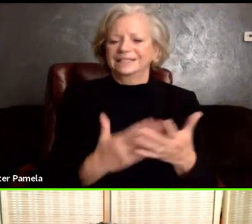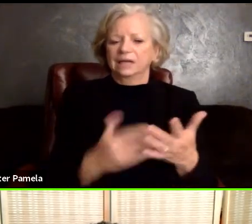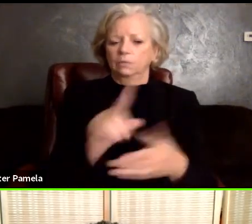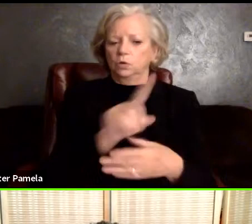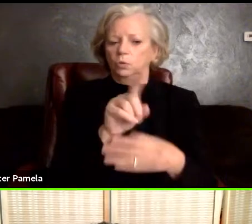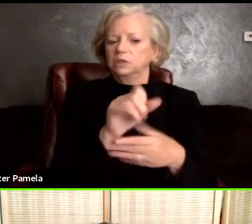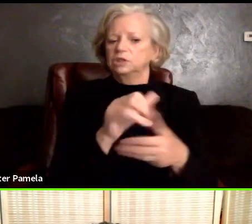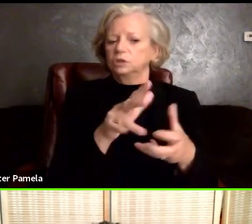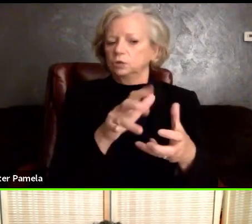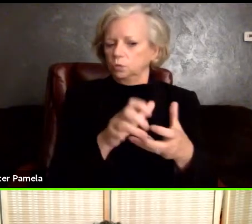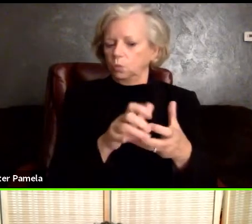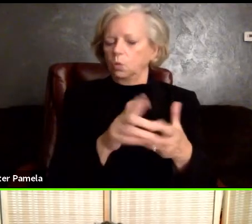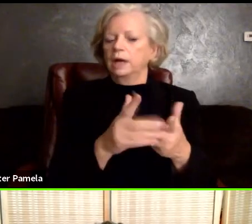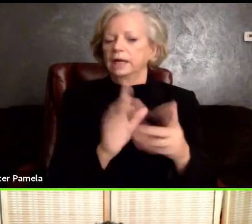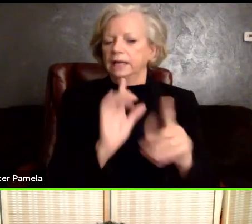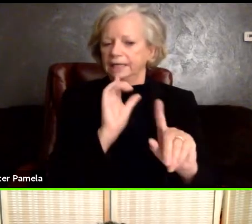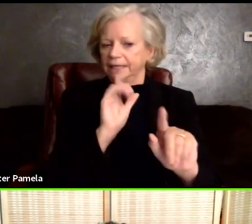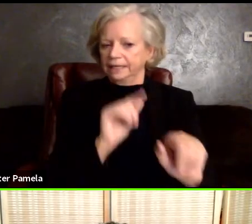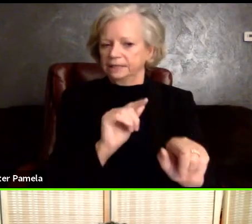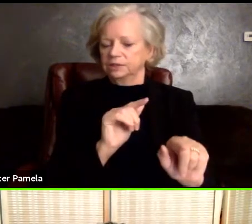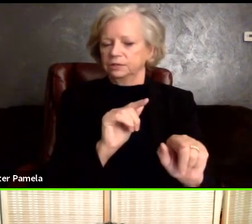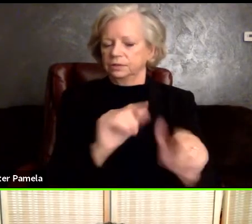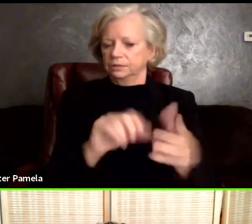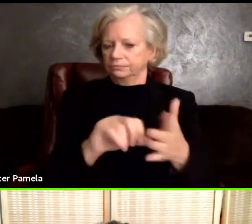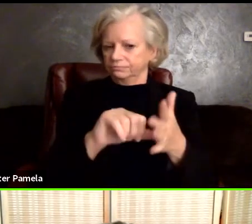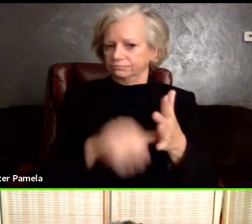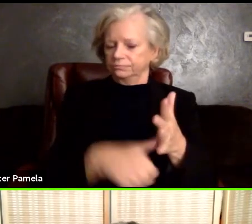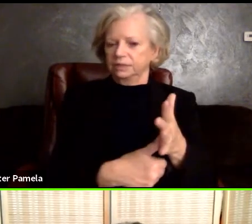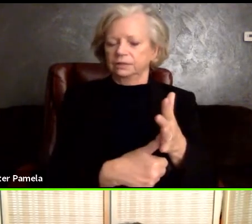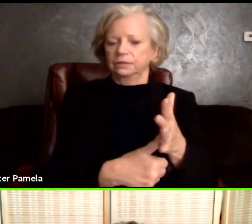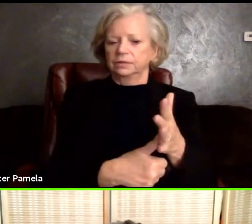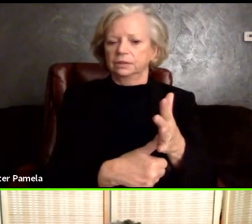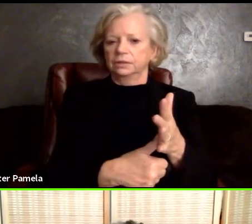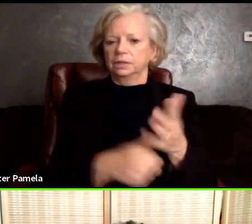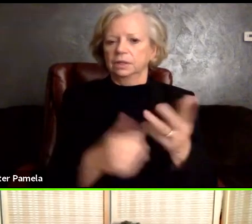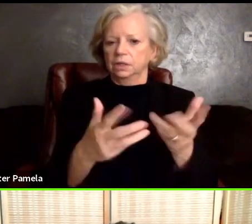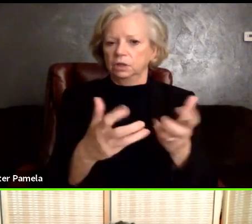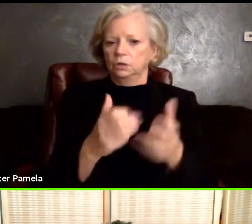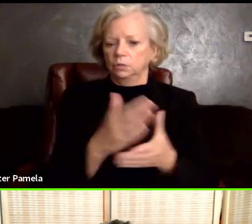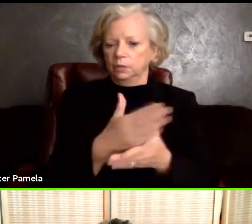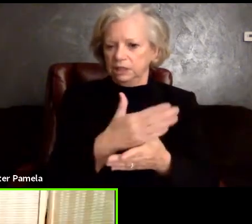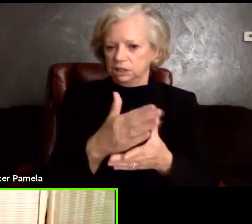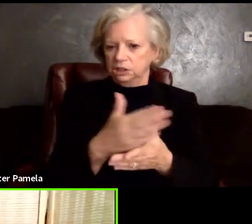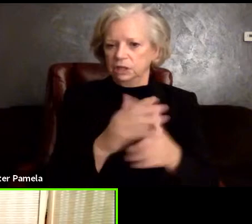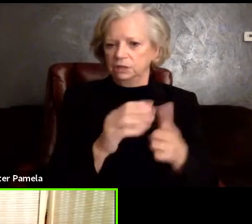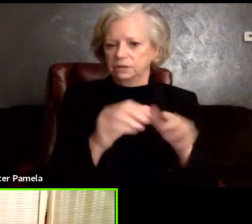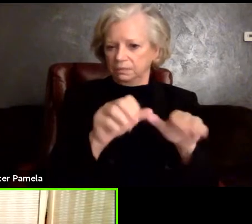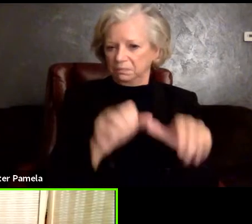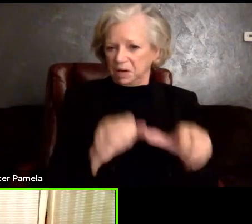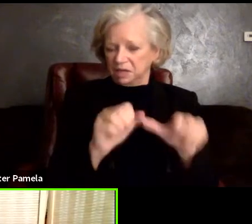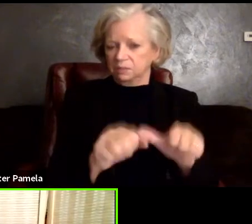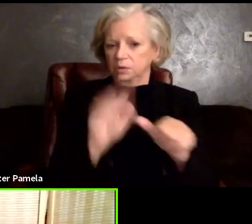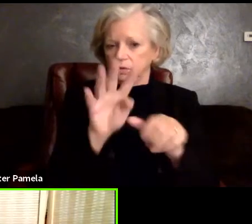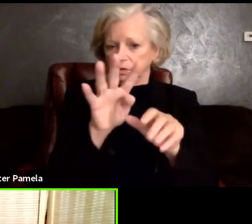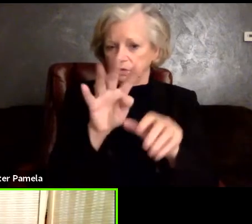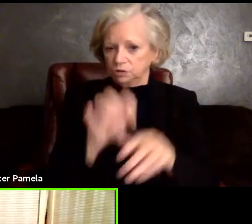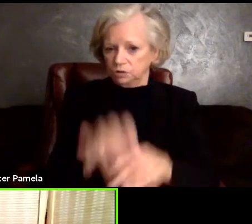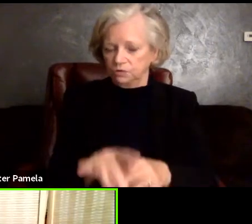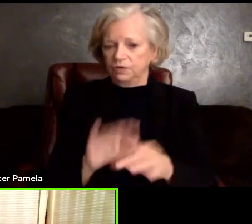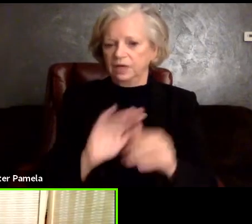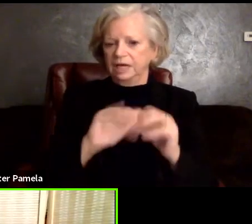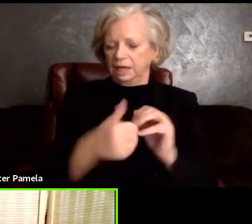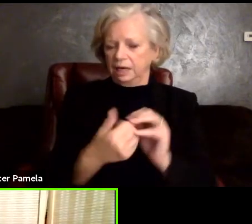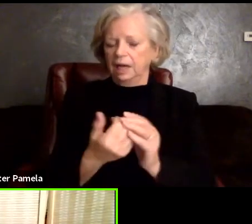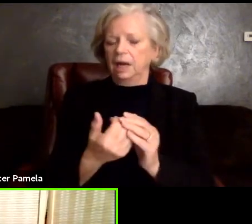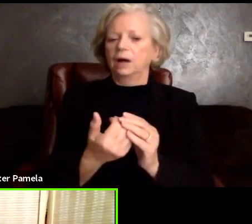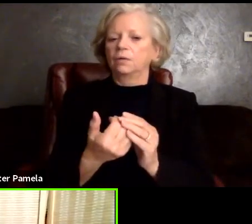lift up and highlight. And we wanted to share something about possible survey and how we start populating our agenda